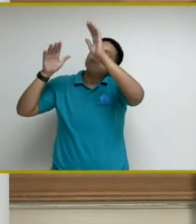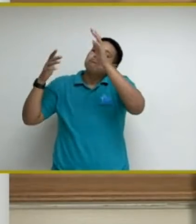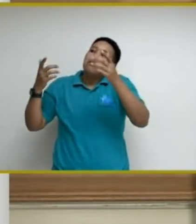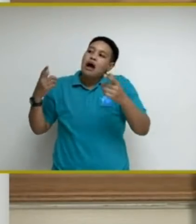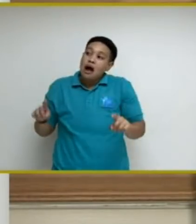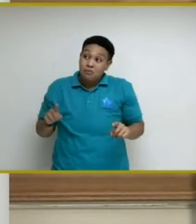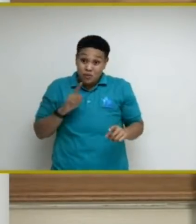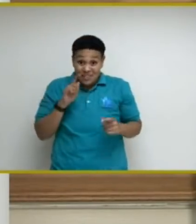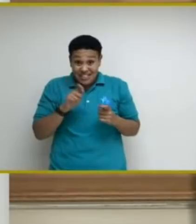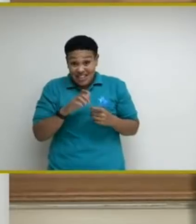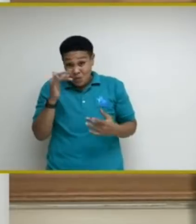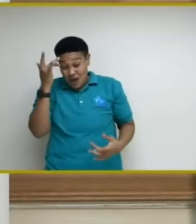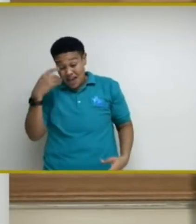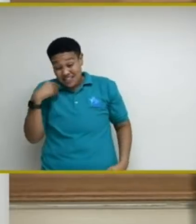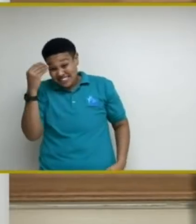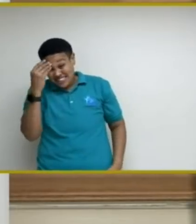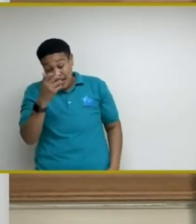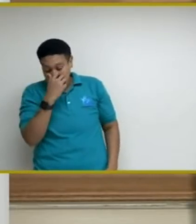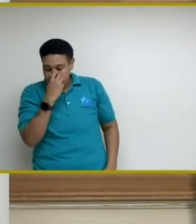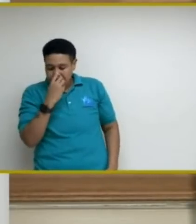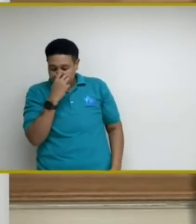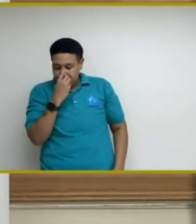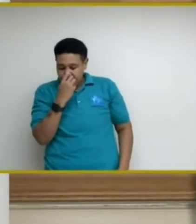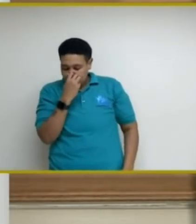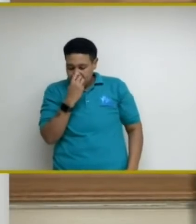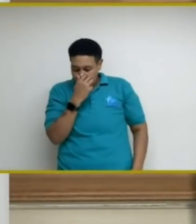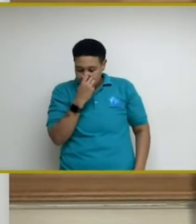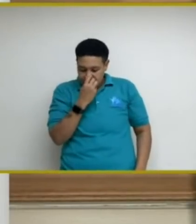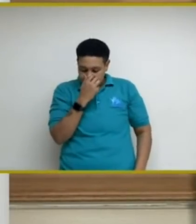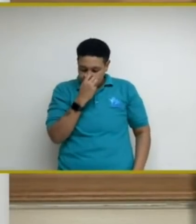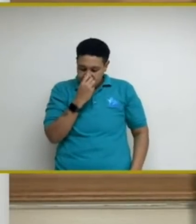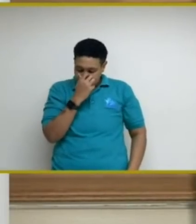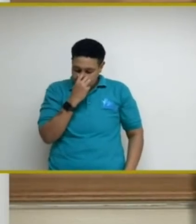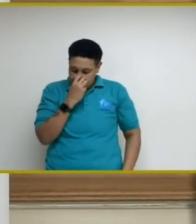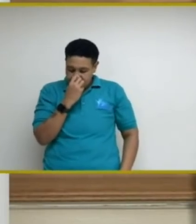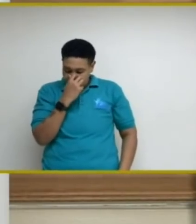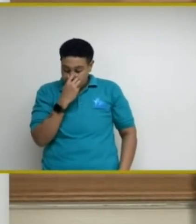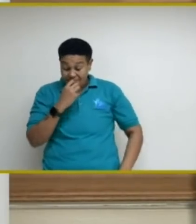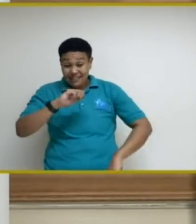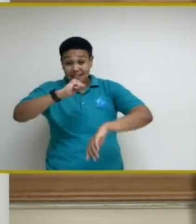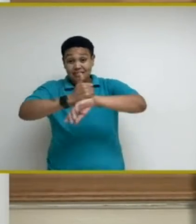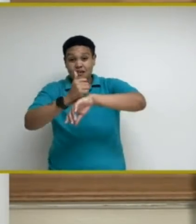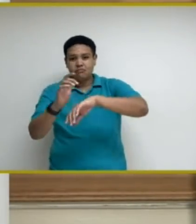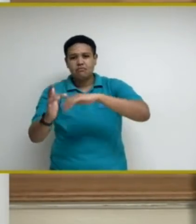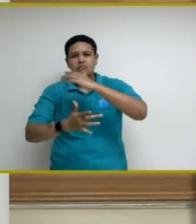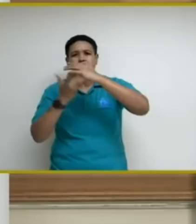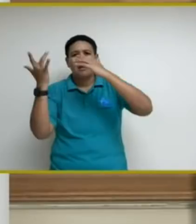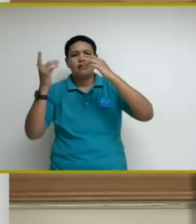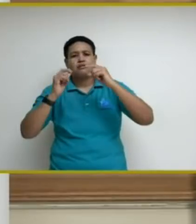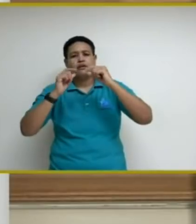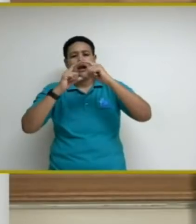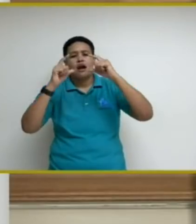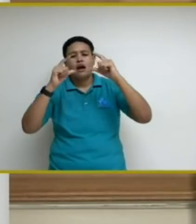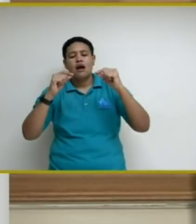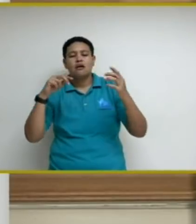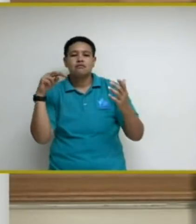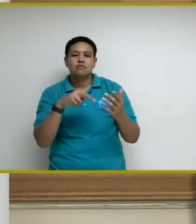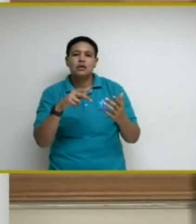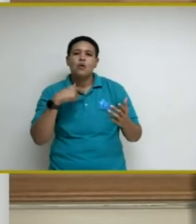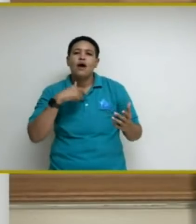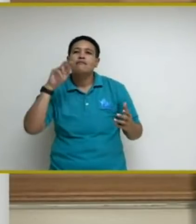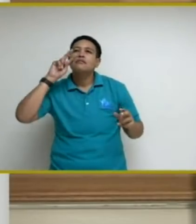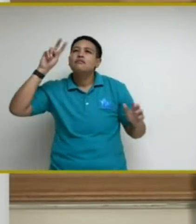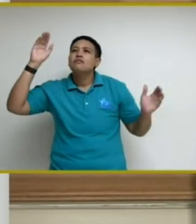exactly why I said we, in putting together the digital card, we have to benchmark against the